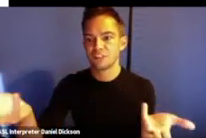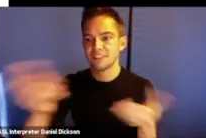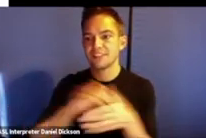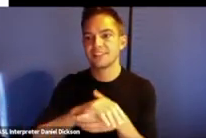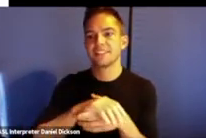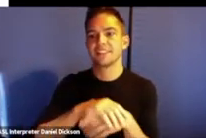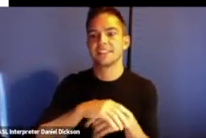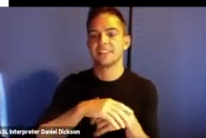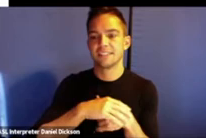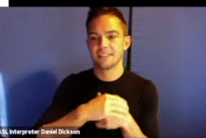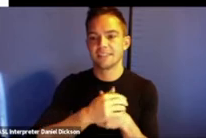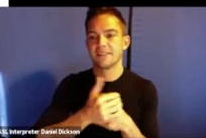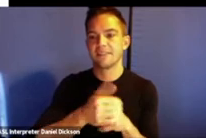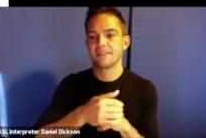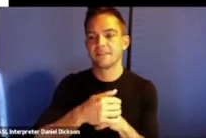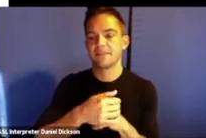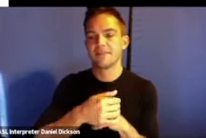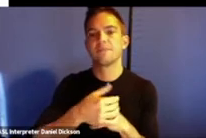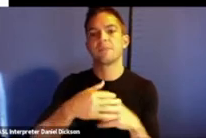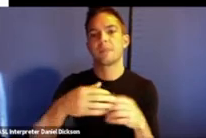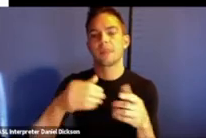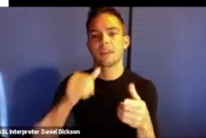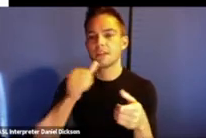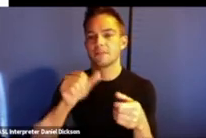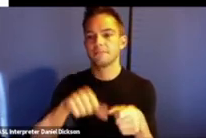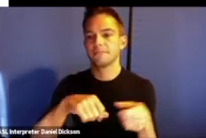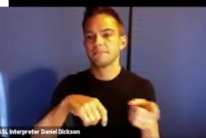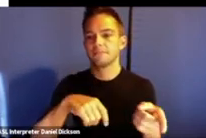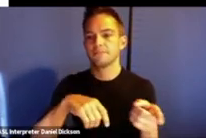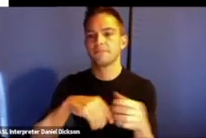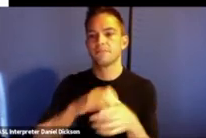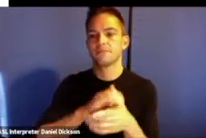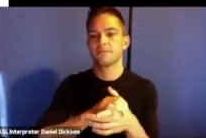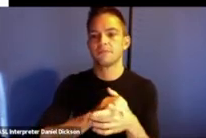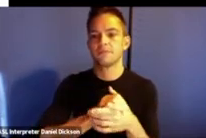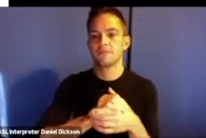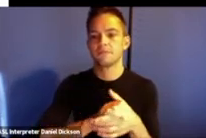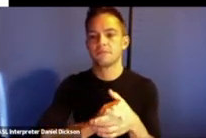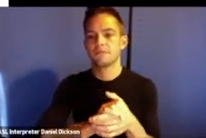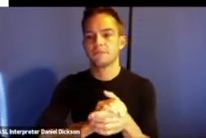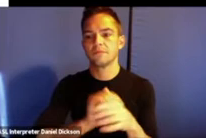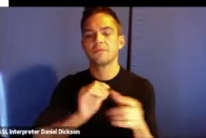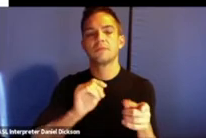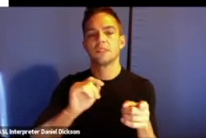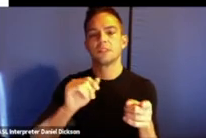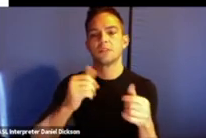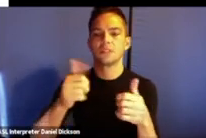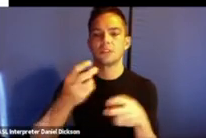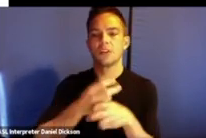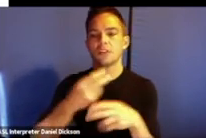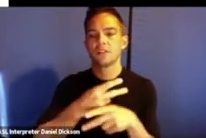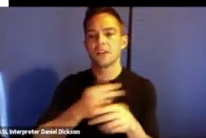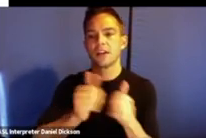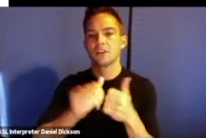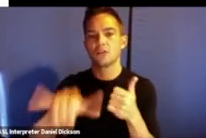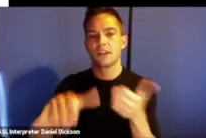their head. They haven't learned to reach yet. They're doing some moving and kicking. So it's really hard to figure out how to do that. And for